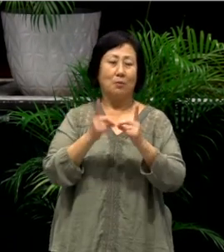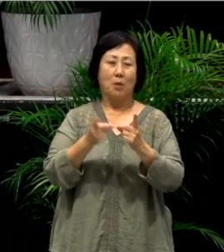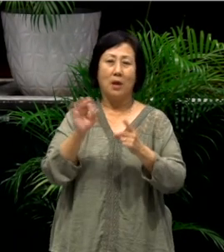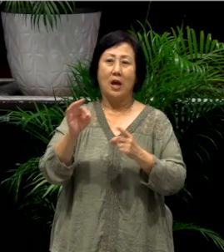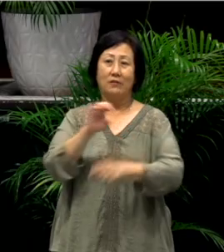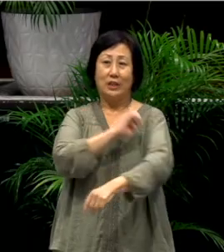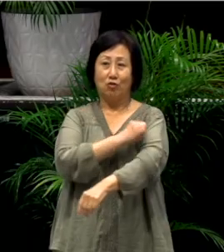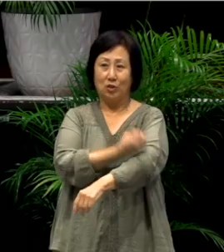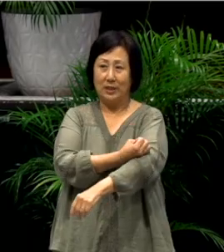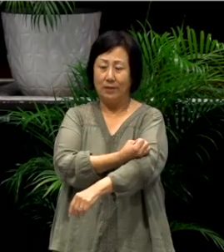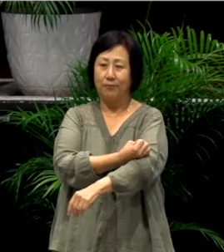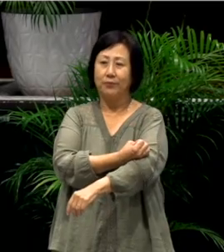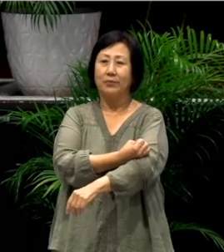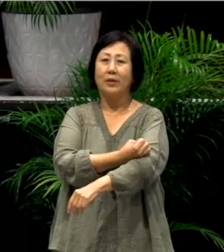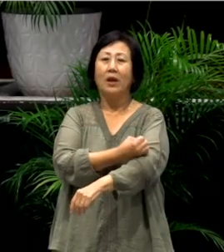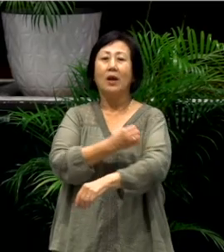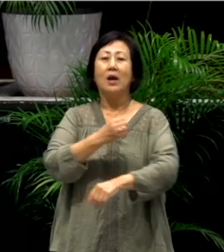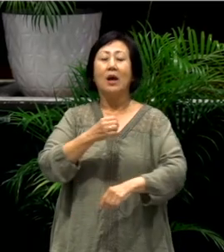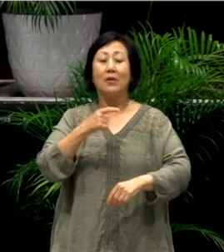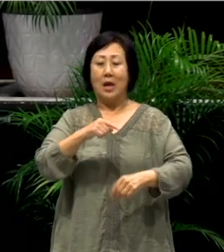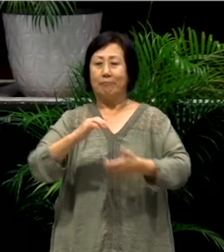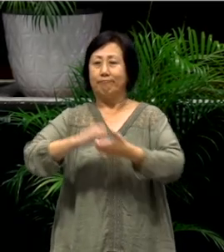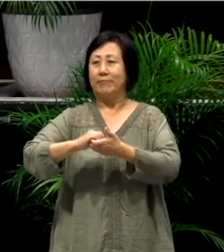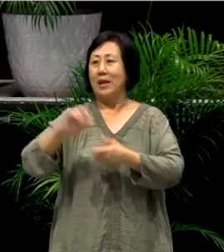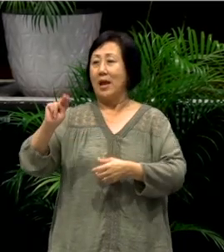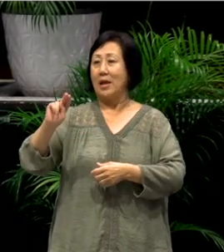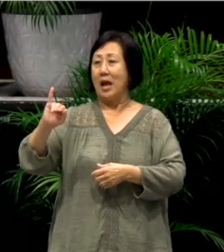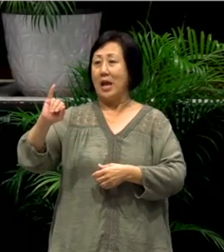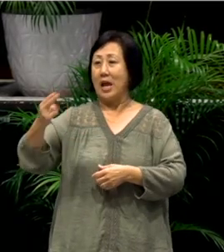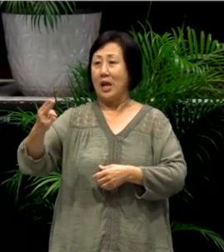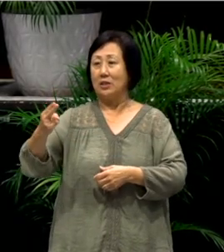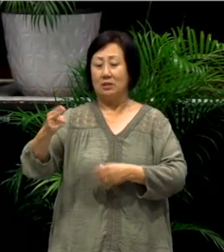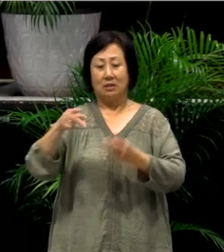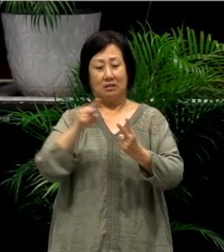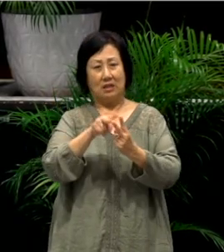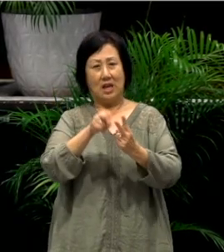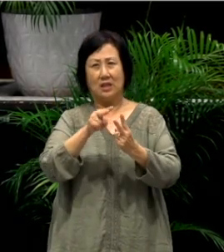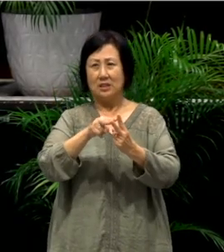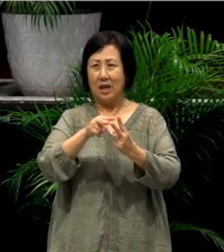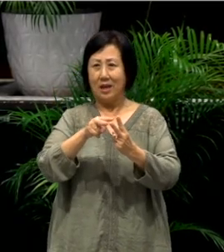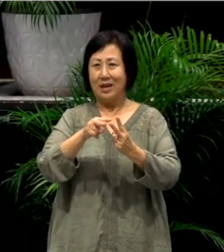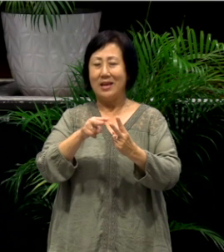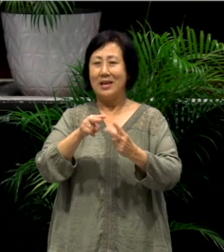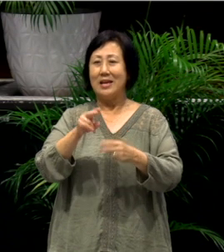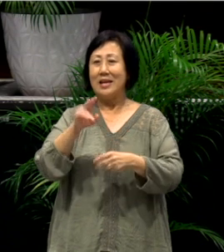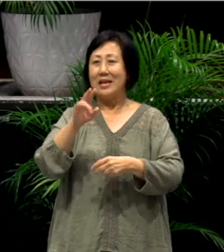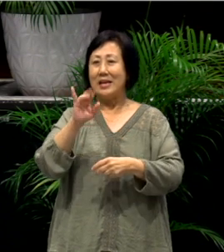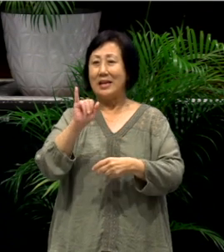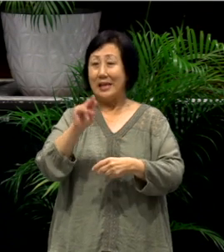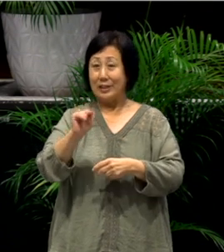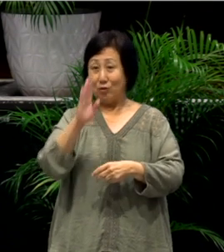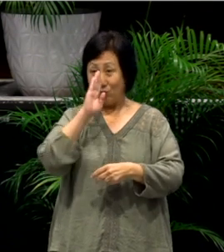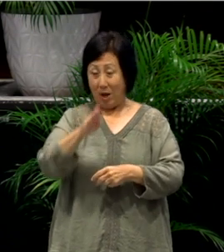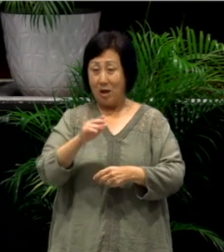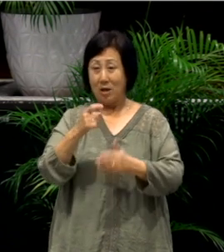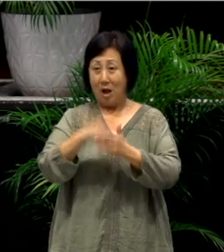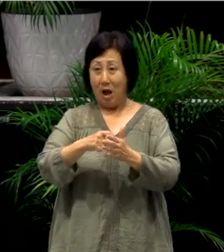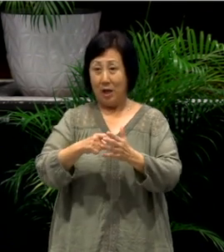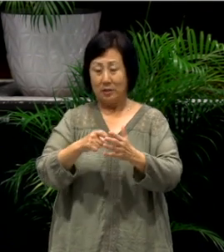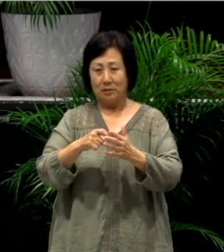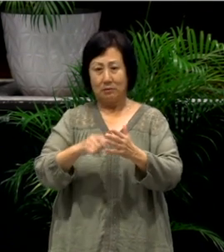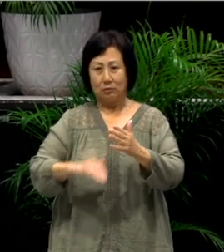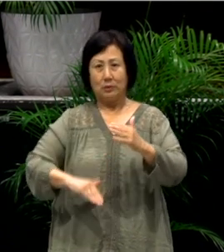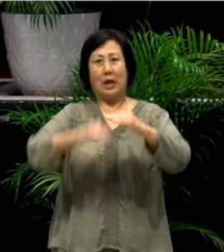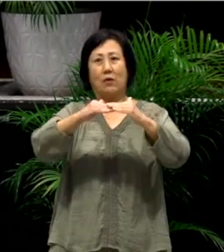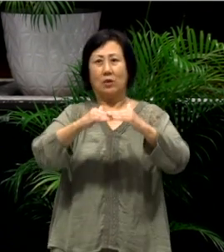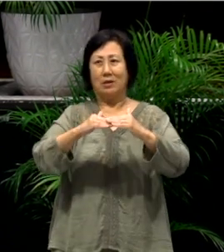of Energy join with the NIH in saying that indirect cost recovery now will be a flat 15%. If